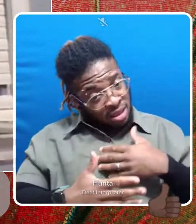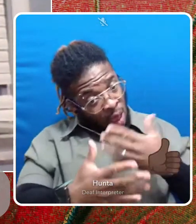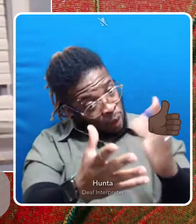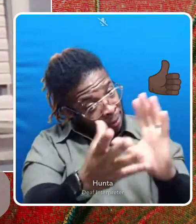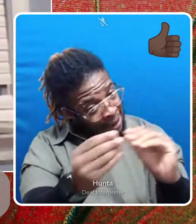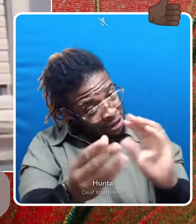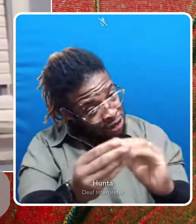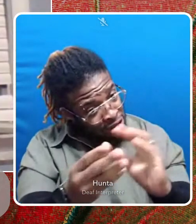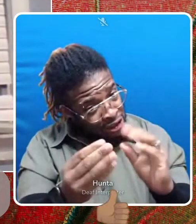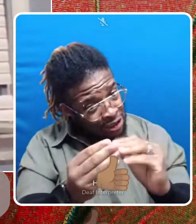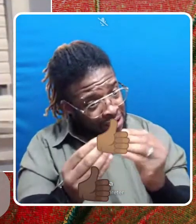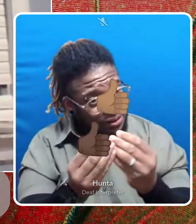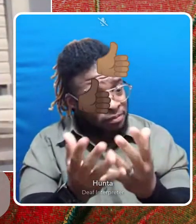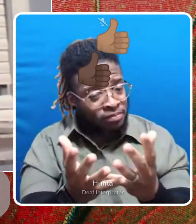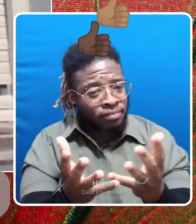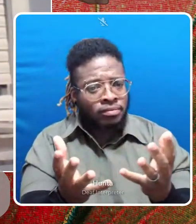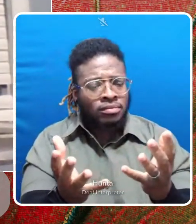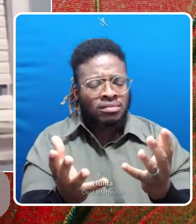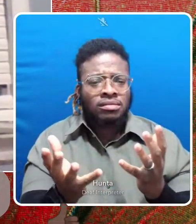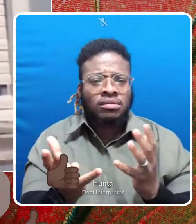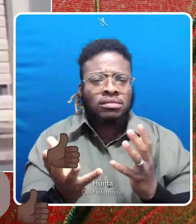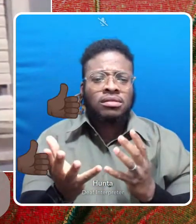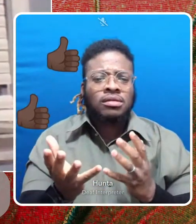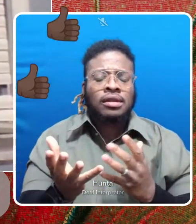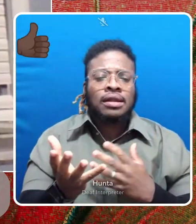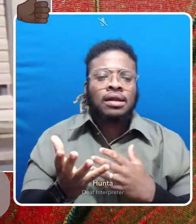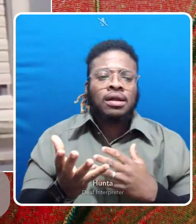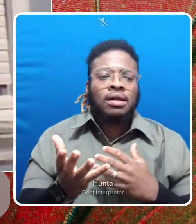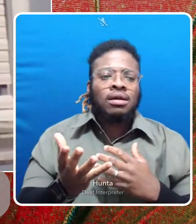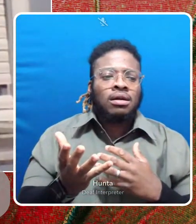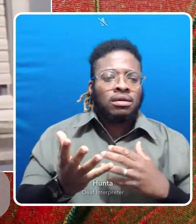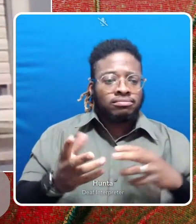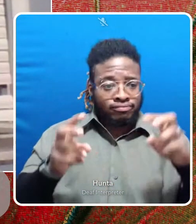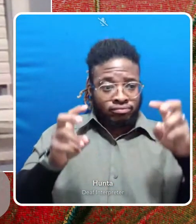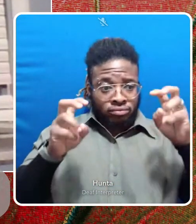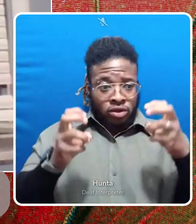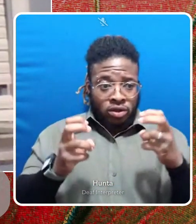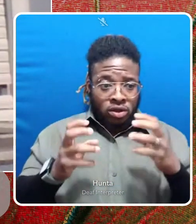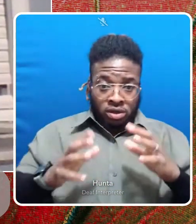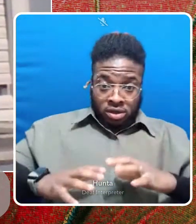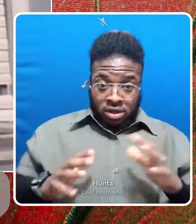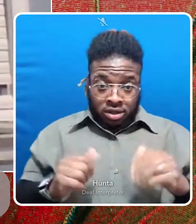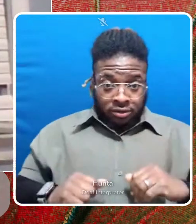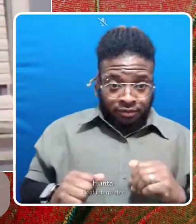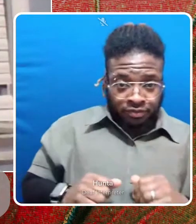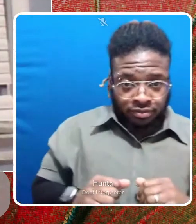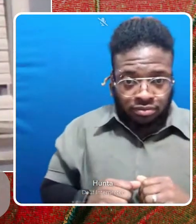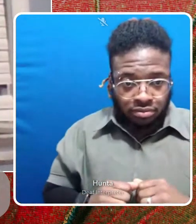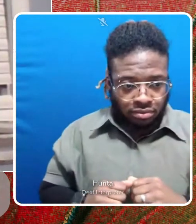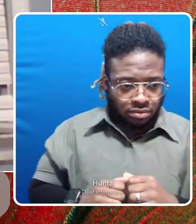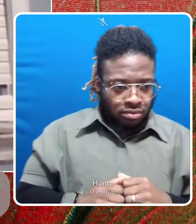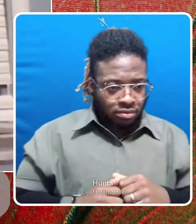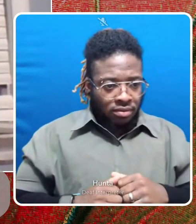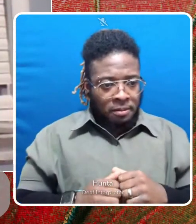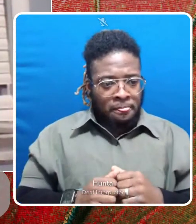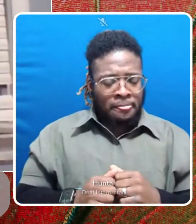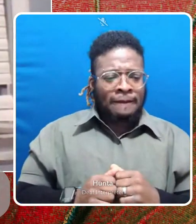Okay. You